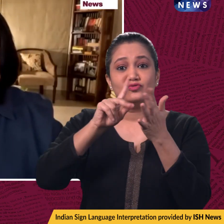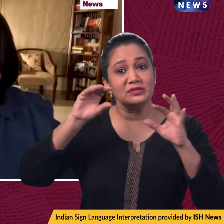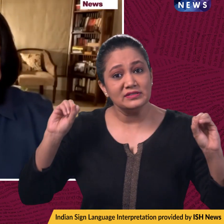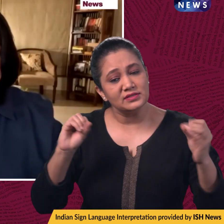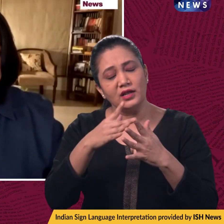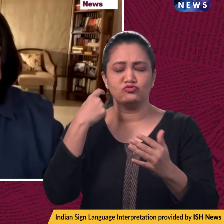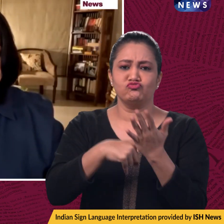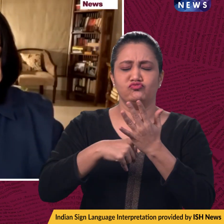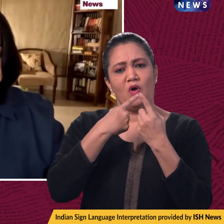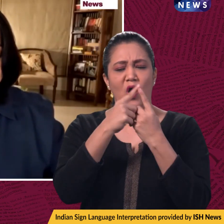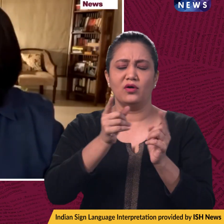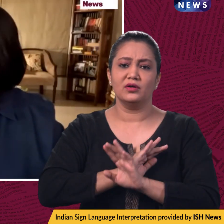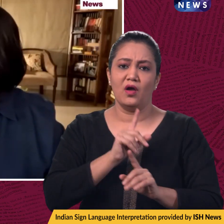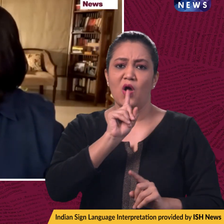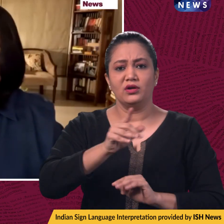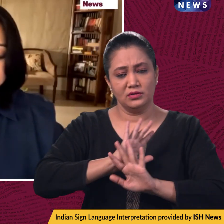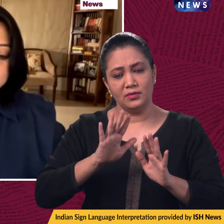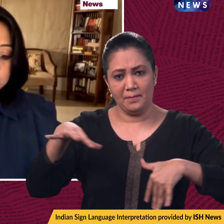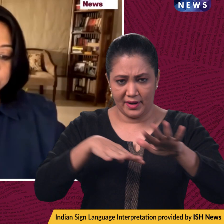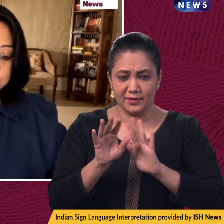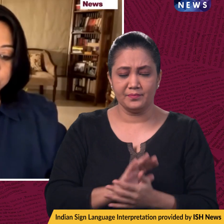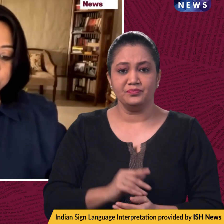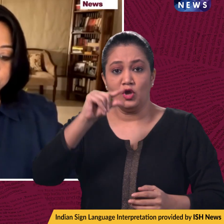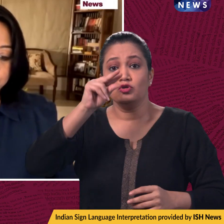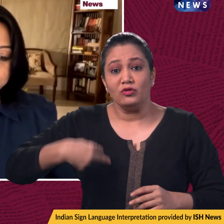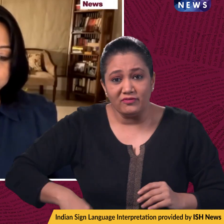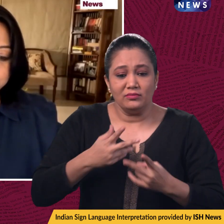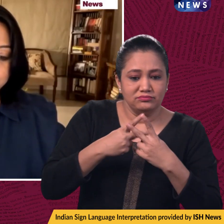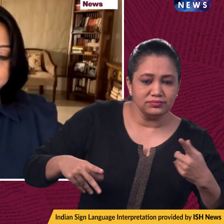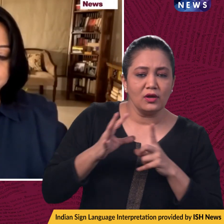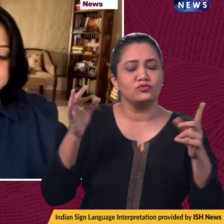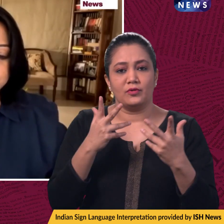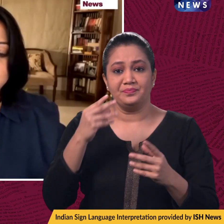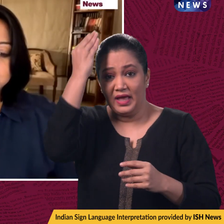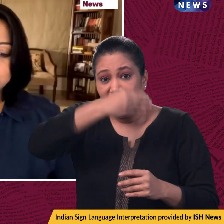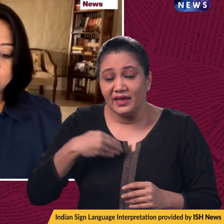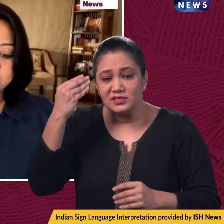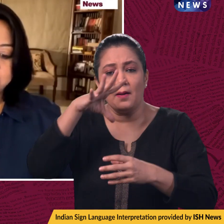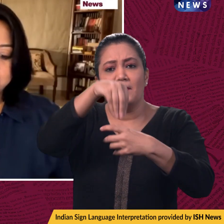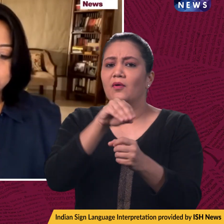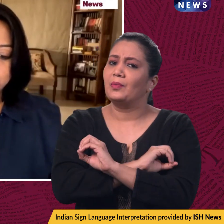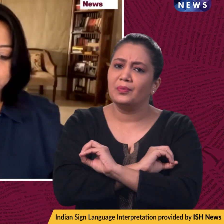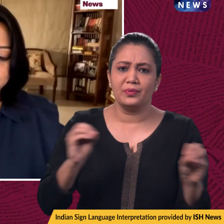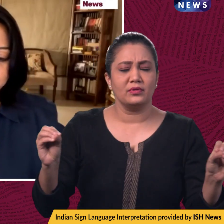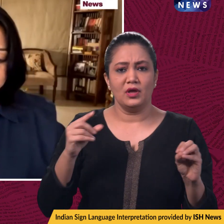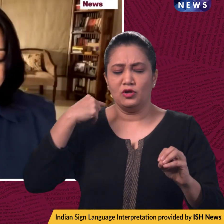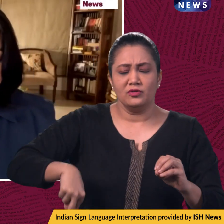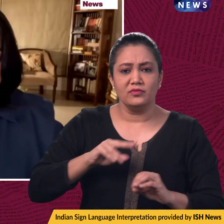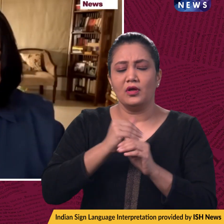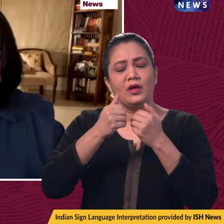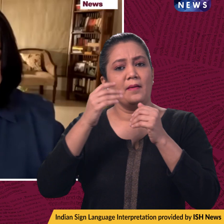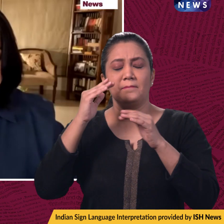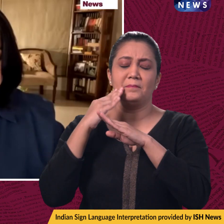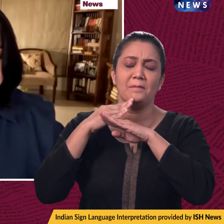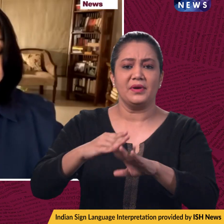session, we will issue rules and regulations related to the uniform dress code. Hijab is not part of the uniform.